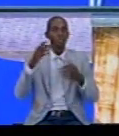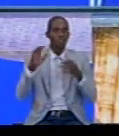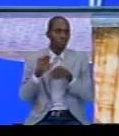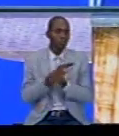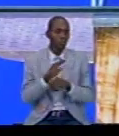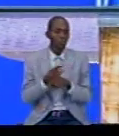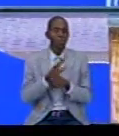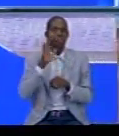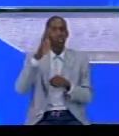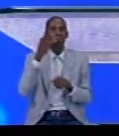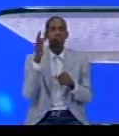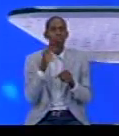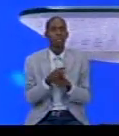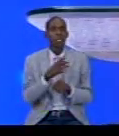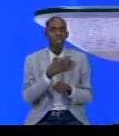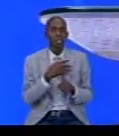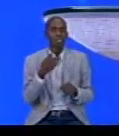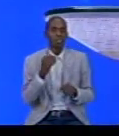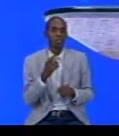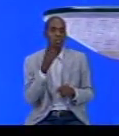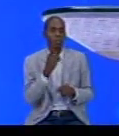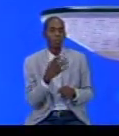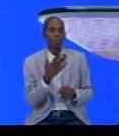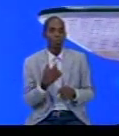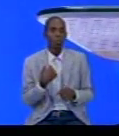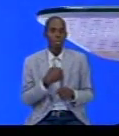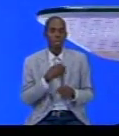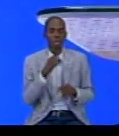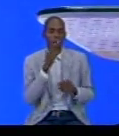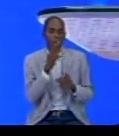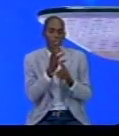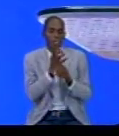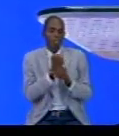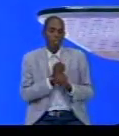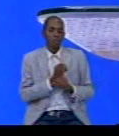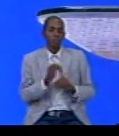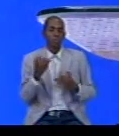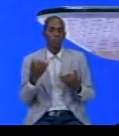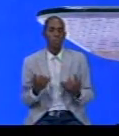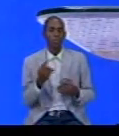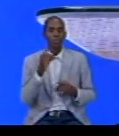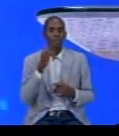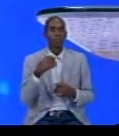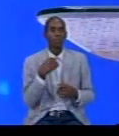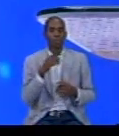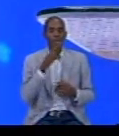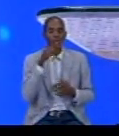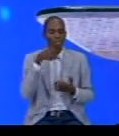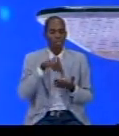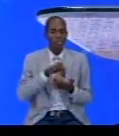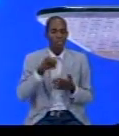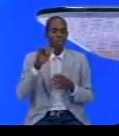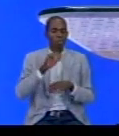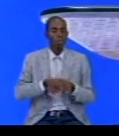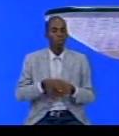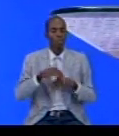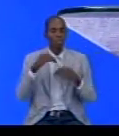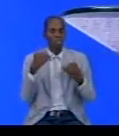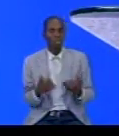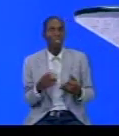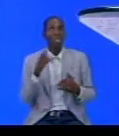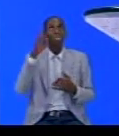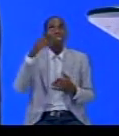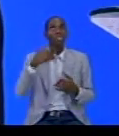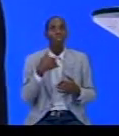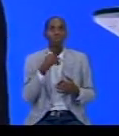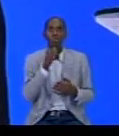he has made, and the one we're claiming now, and the one we're standing on now, is fulfilling that as well. He has not